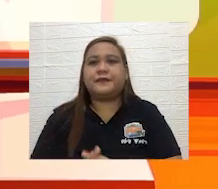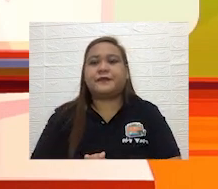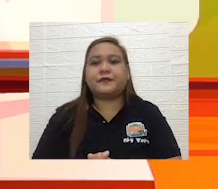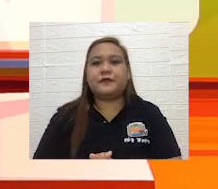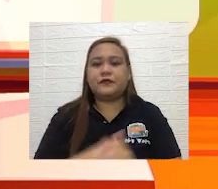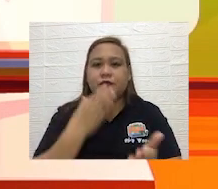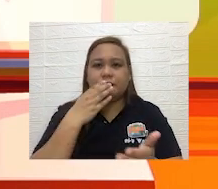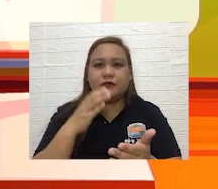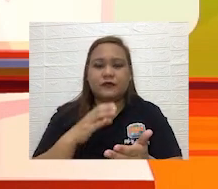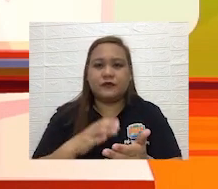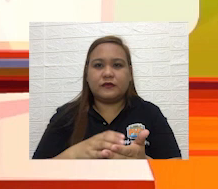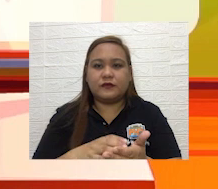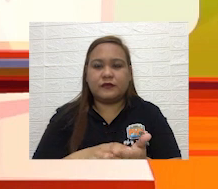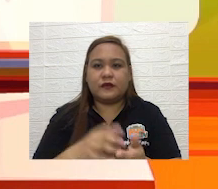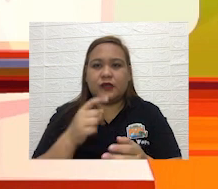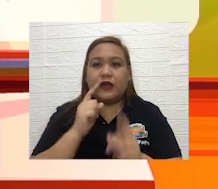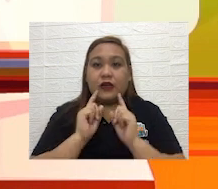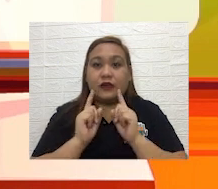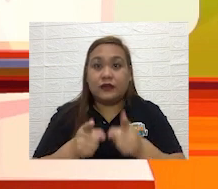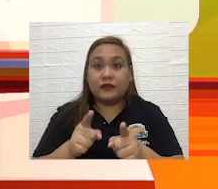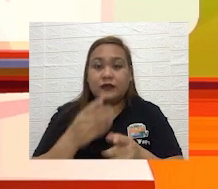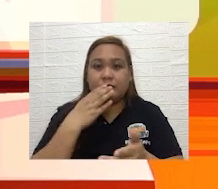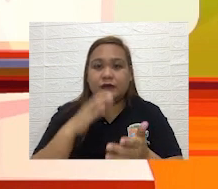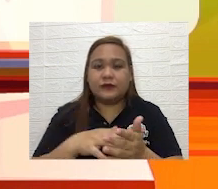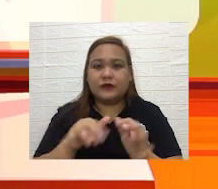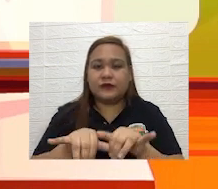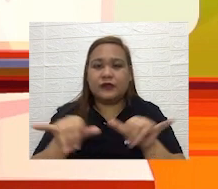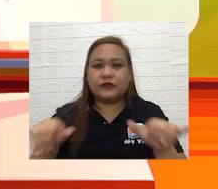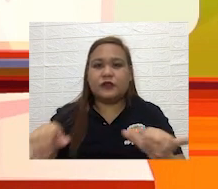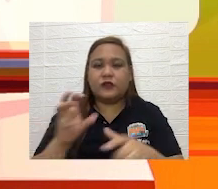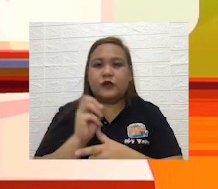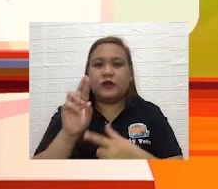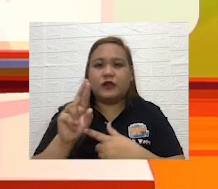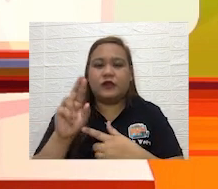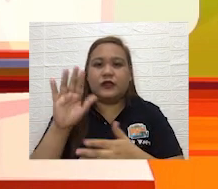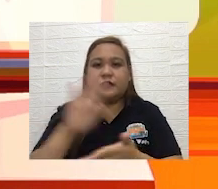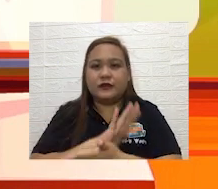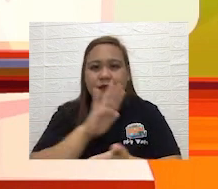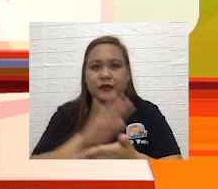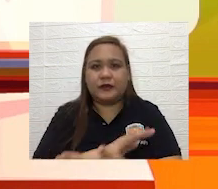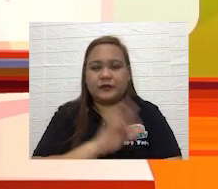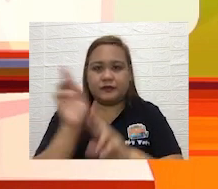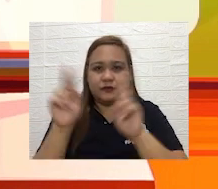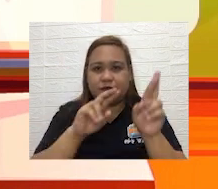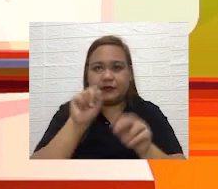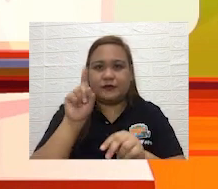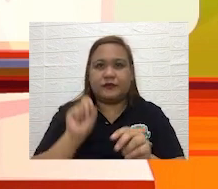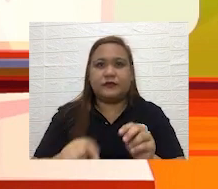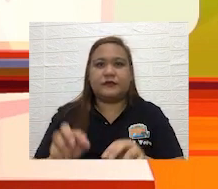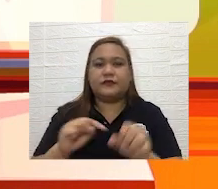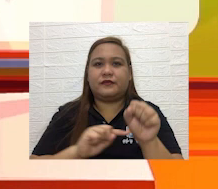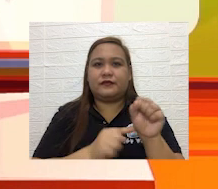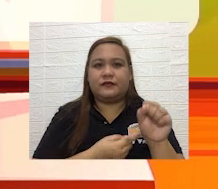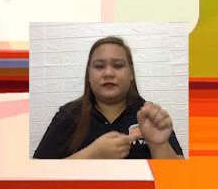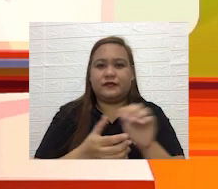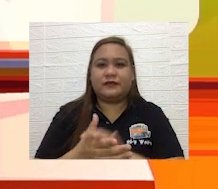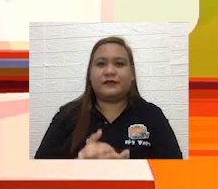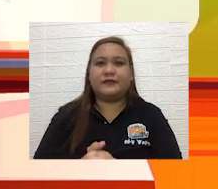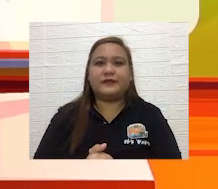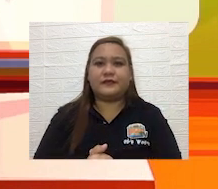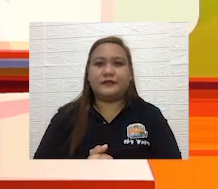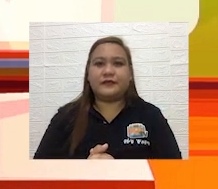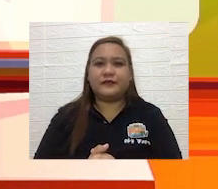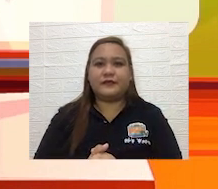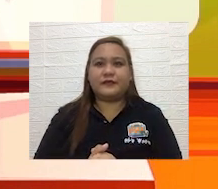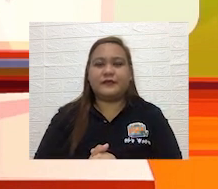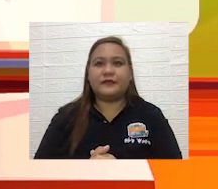your answer in the comment section or write them on a piece of paper. Are you ready? Let's start!